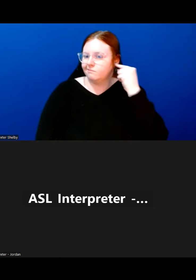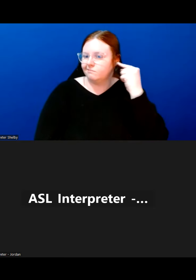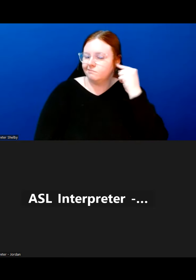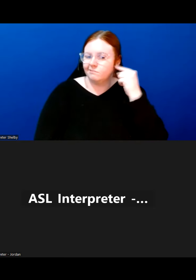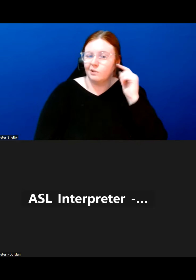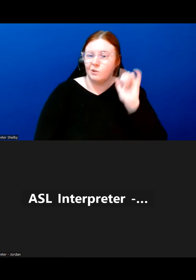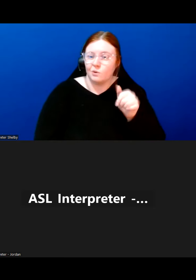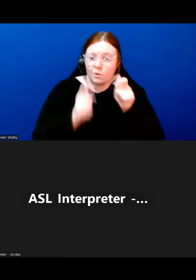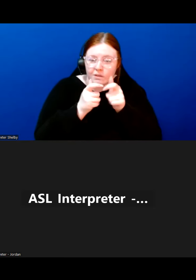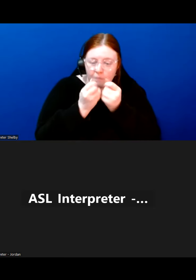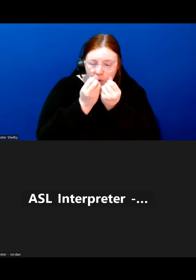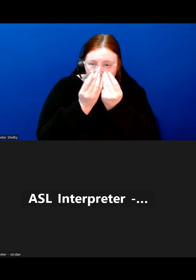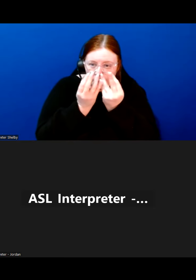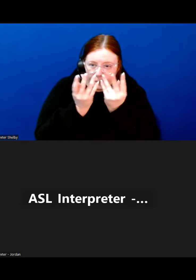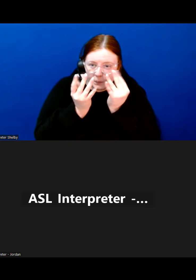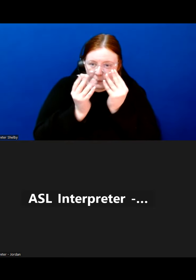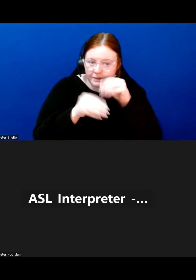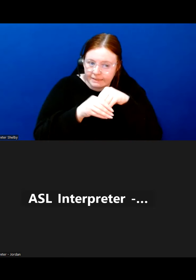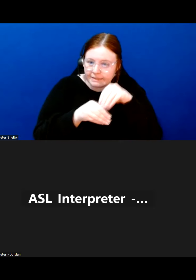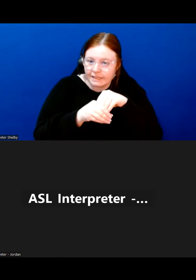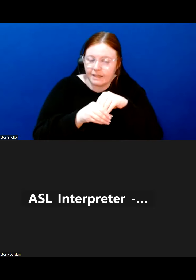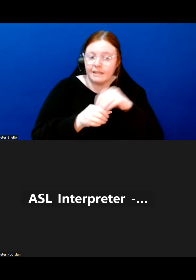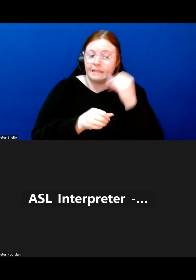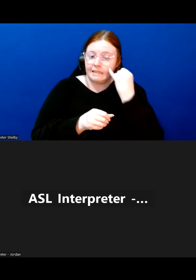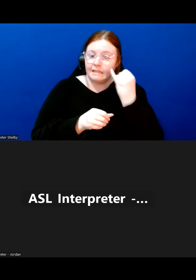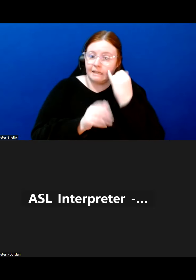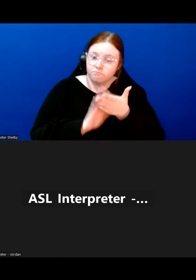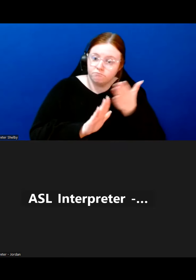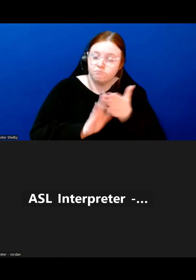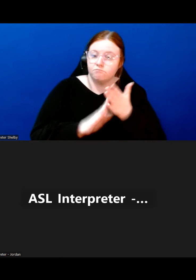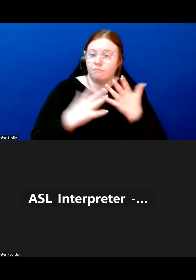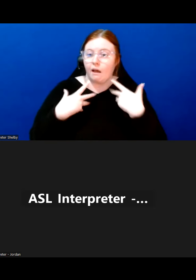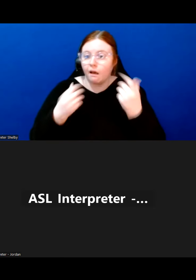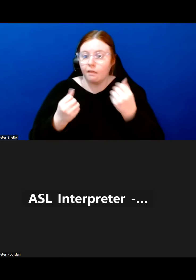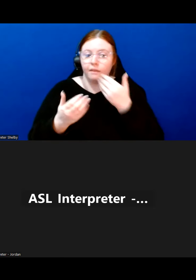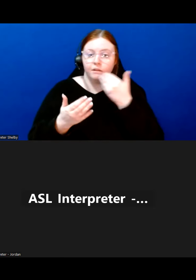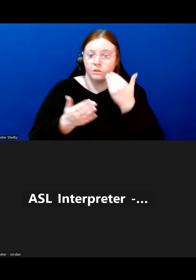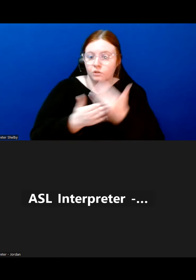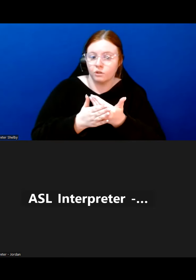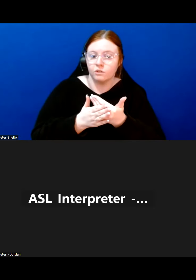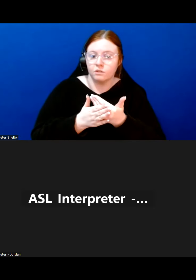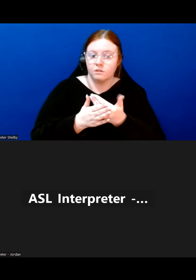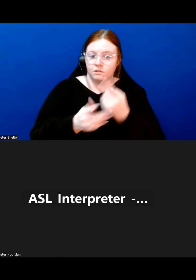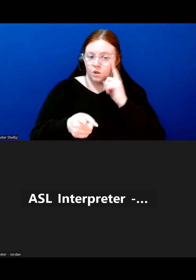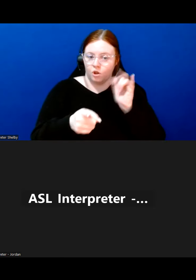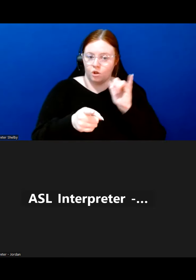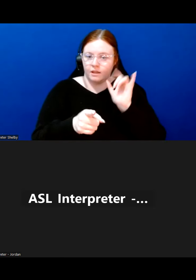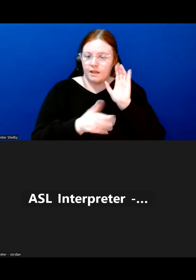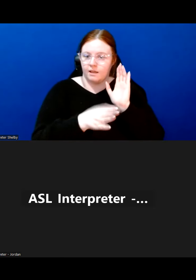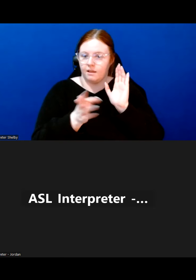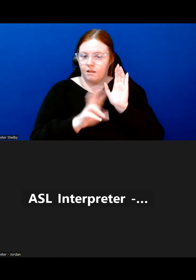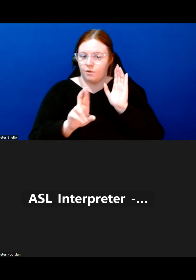the inner ear, when they're intact and there's no damage, they look like the picture